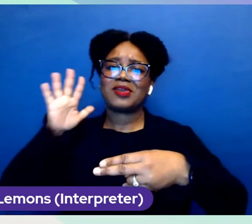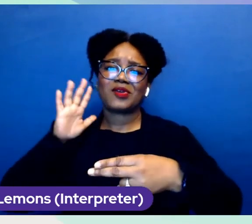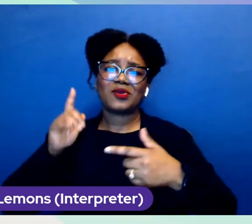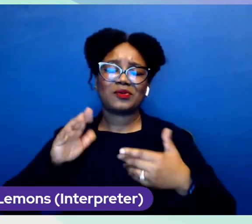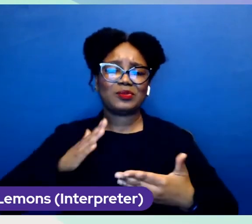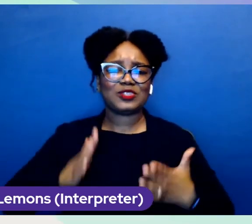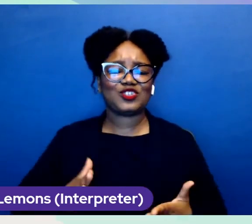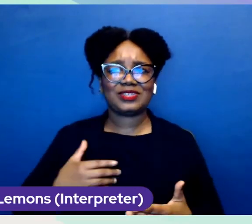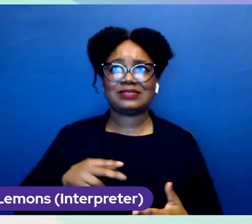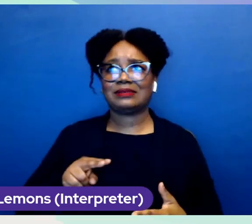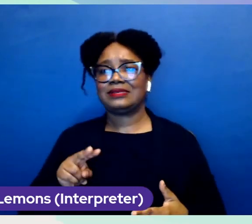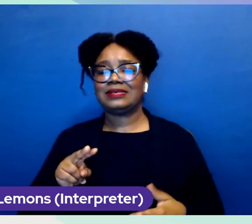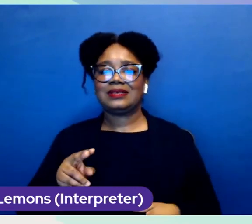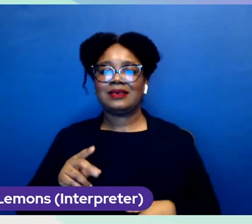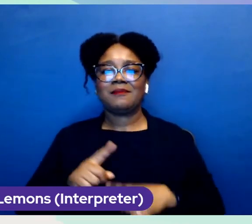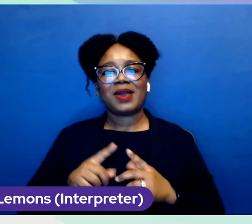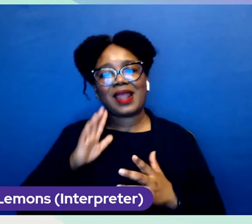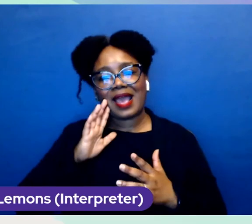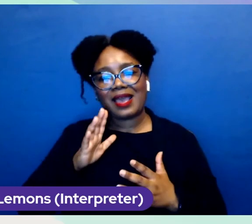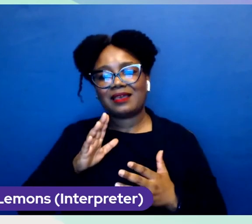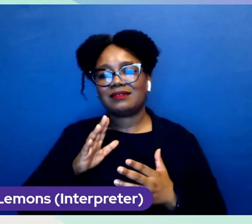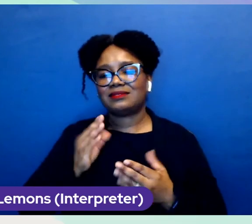the understanding that